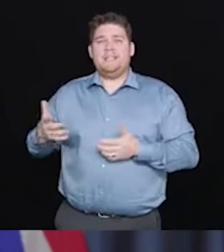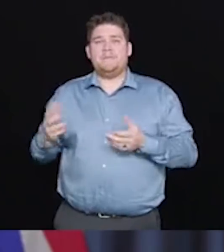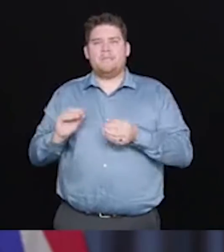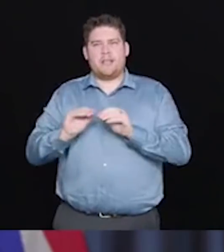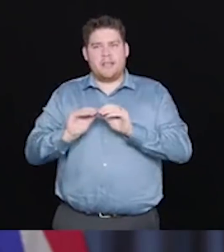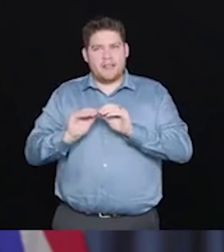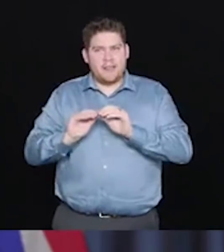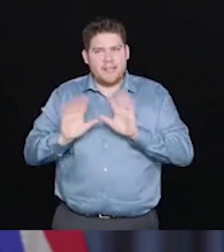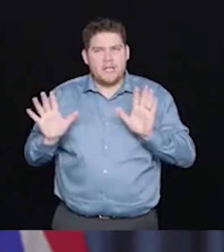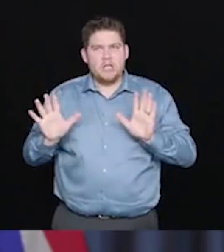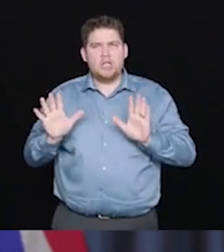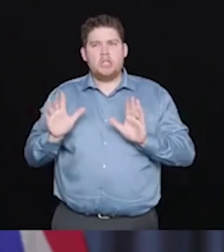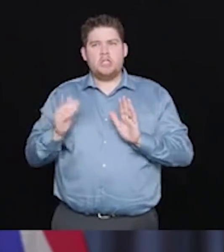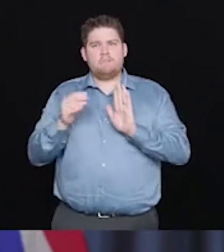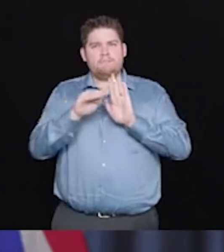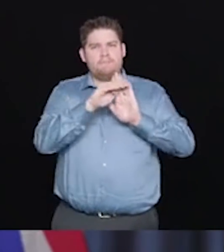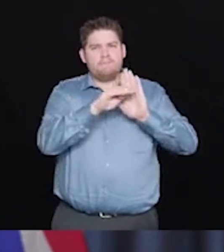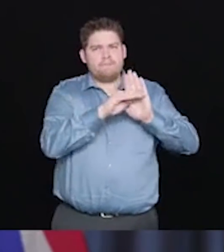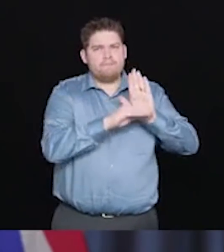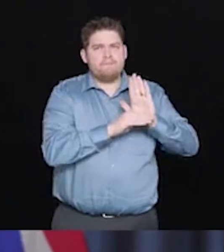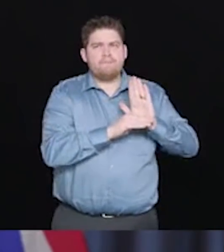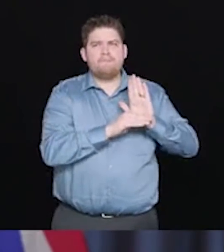those situations as best we can.